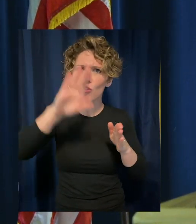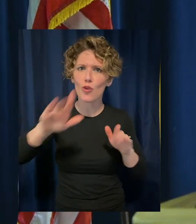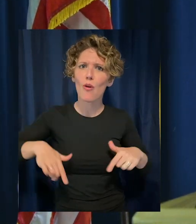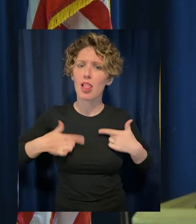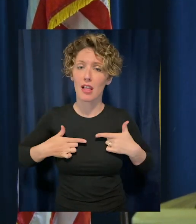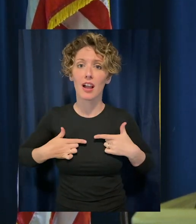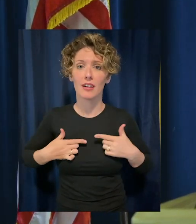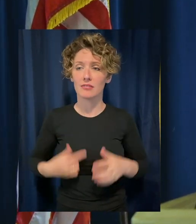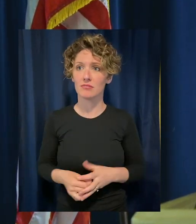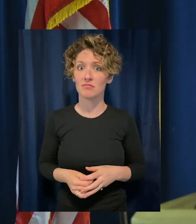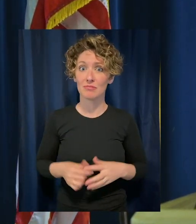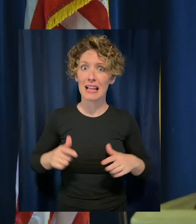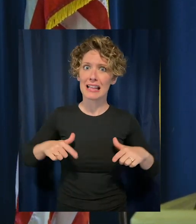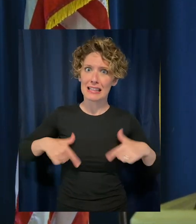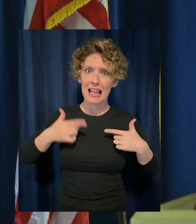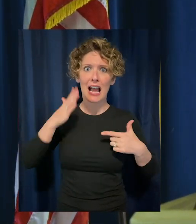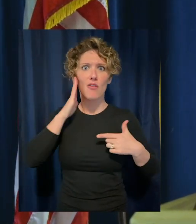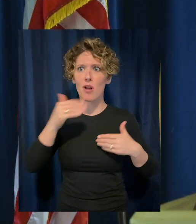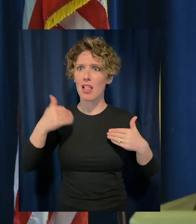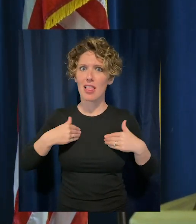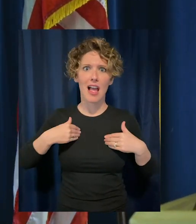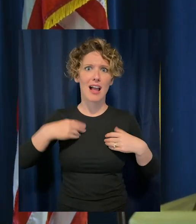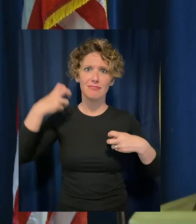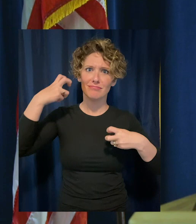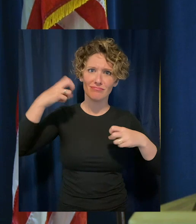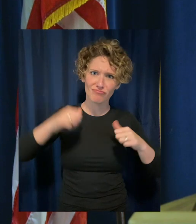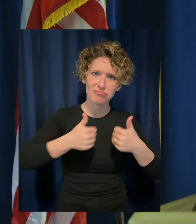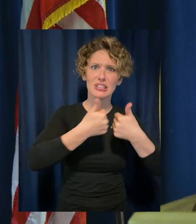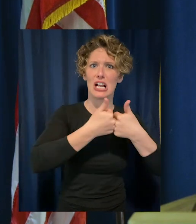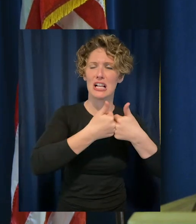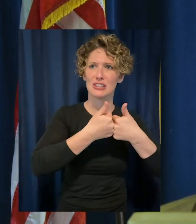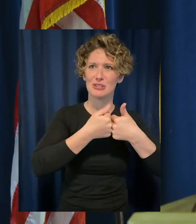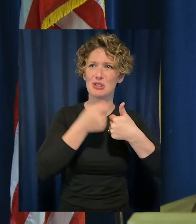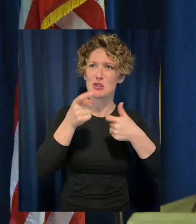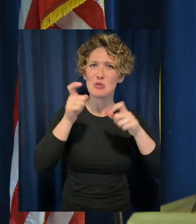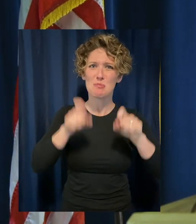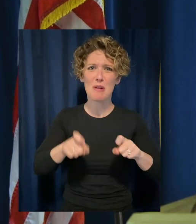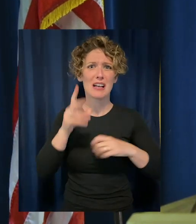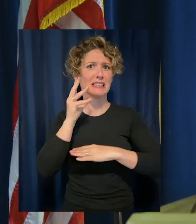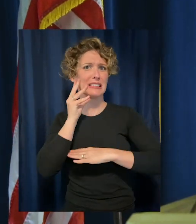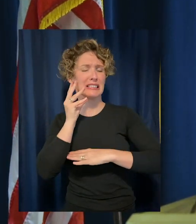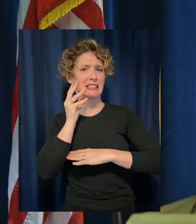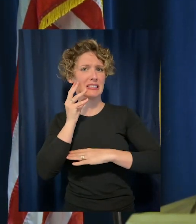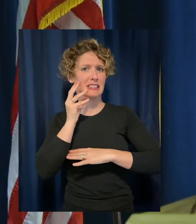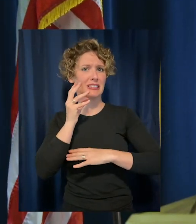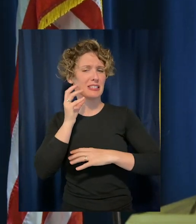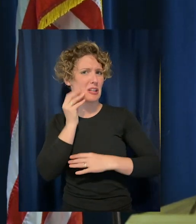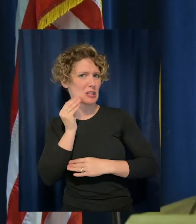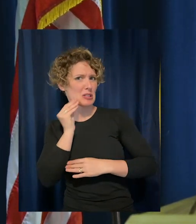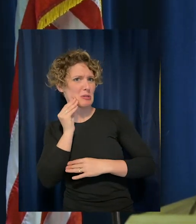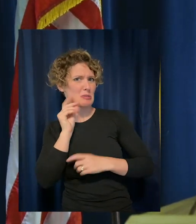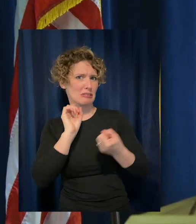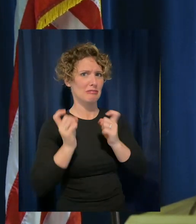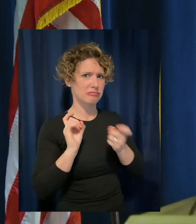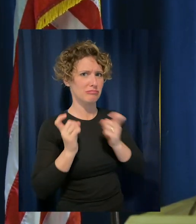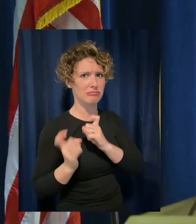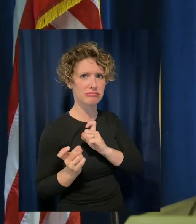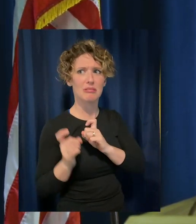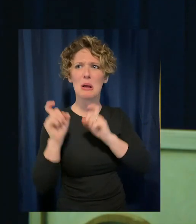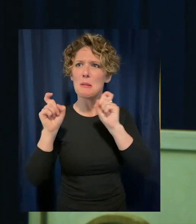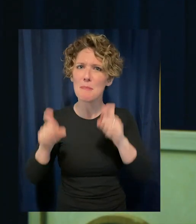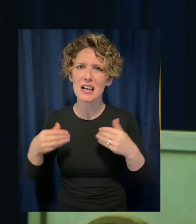nowhere. You have to pivot, embrace change, and again exhibit flexibility, determination, and